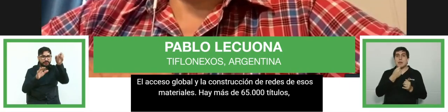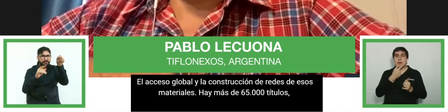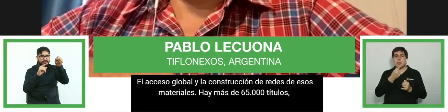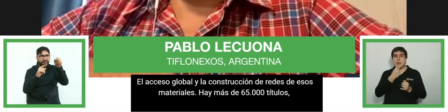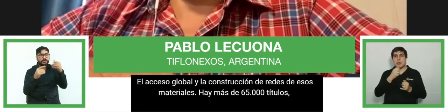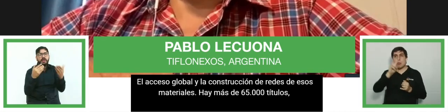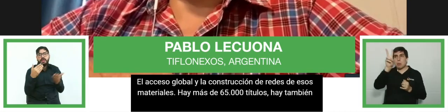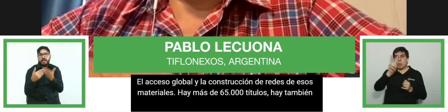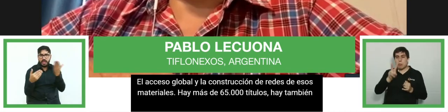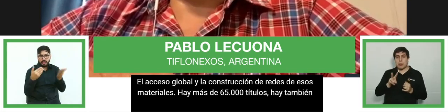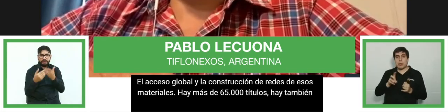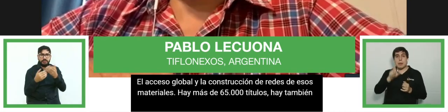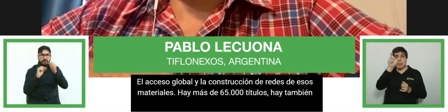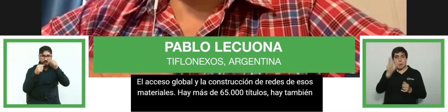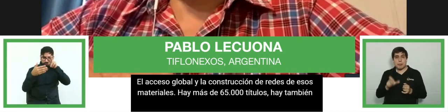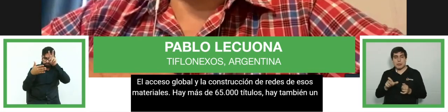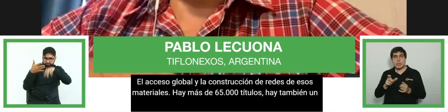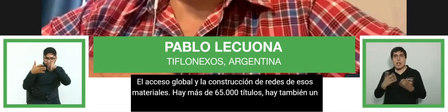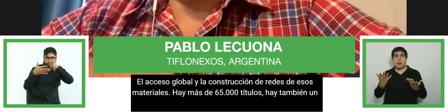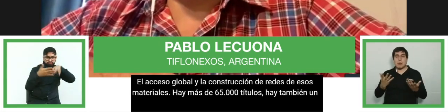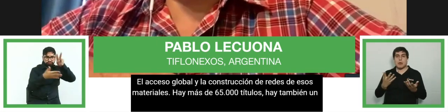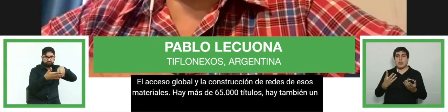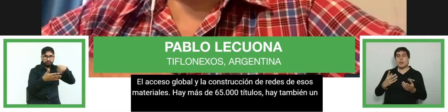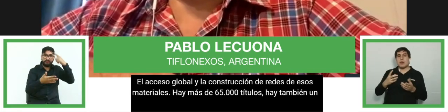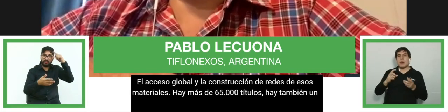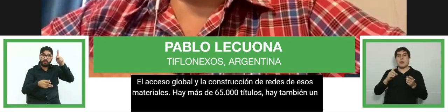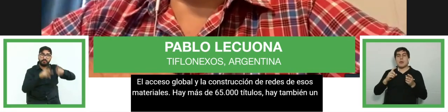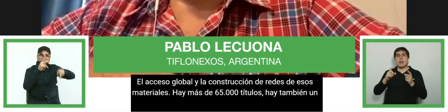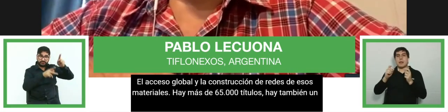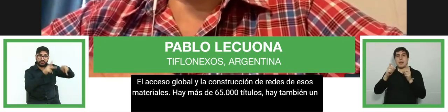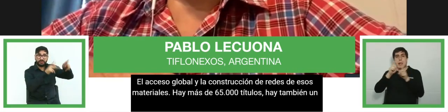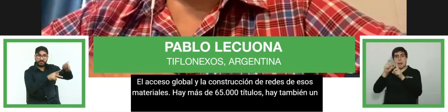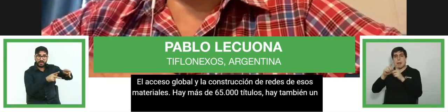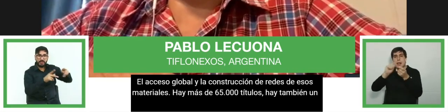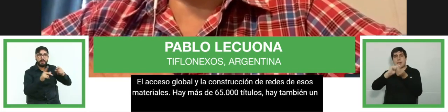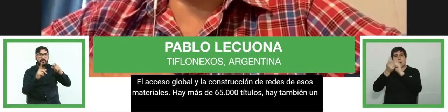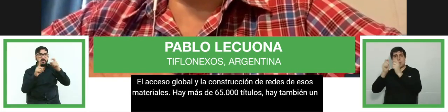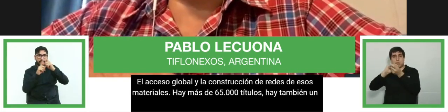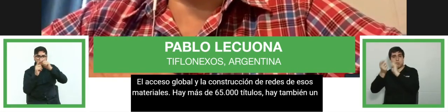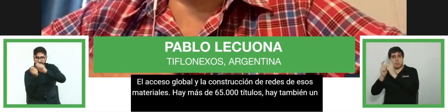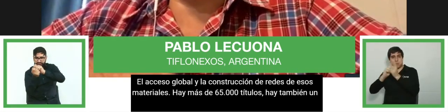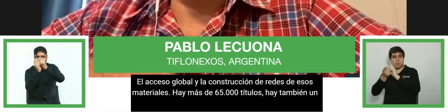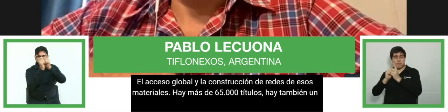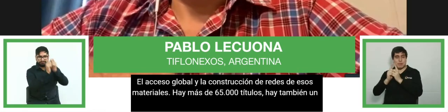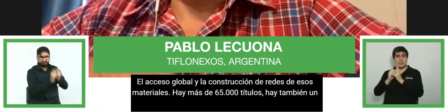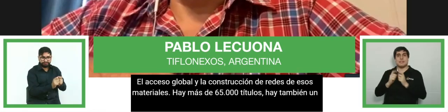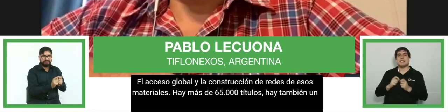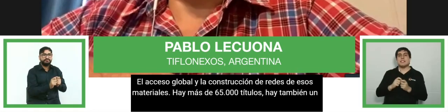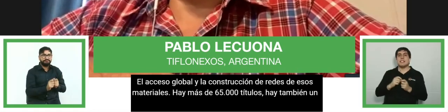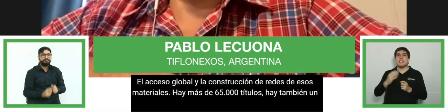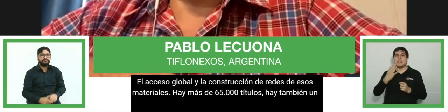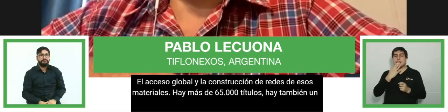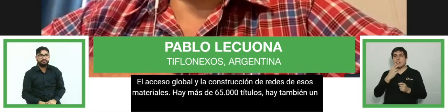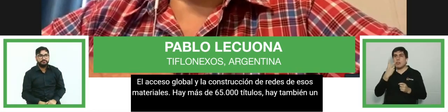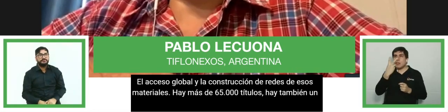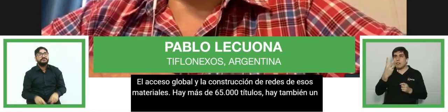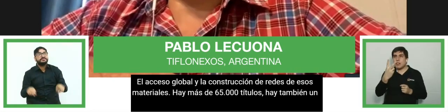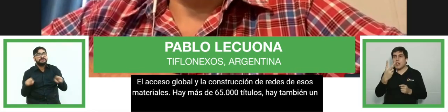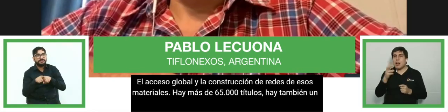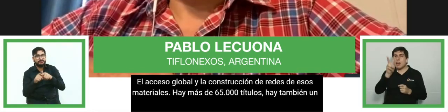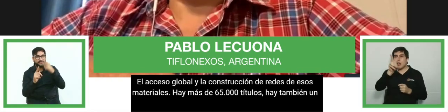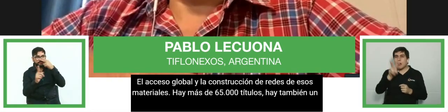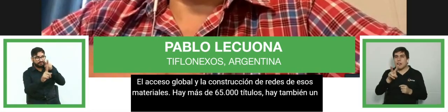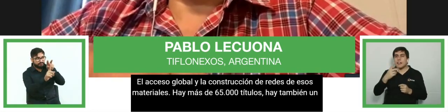the capacity to read for dyslexia sufferers, because they can hear the book